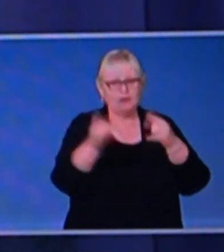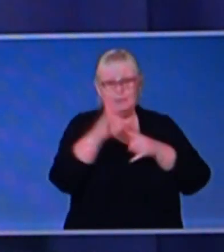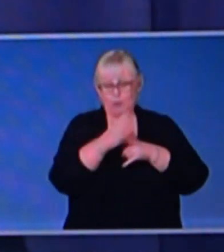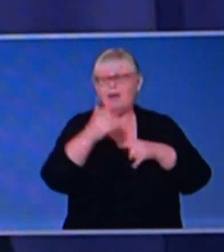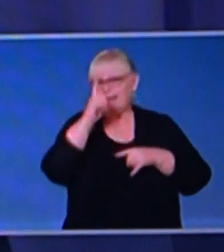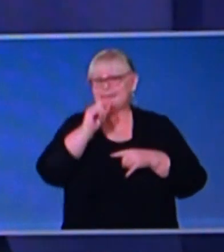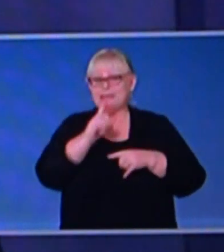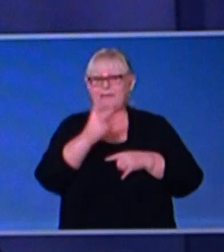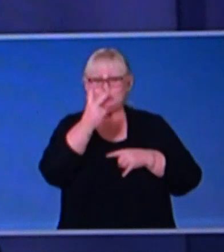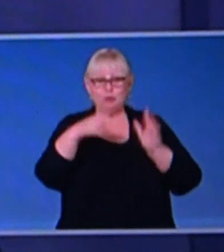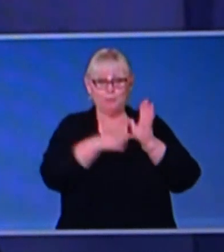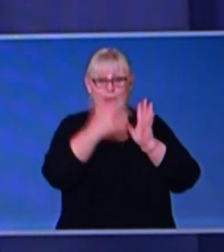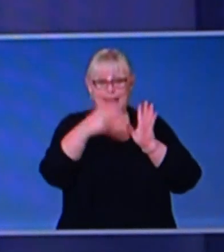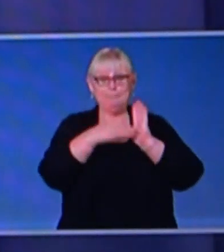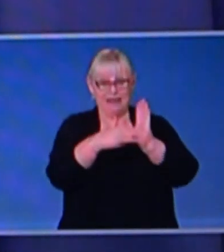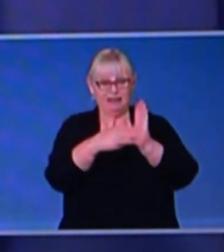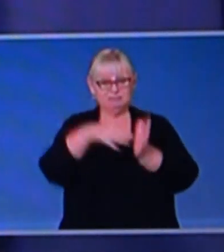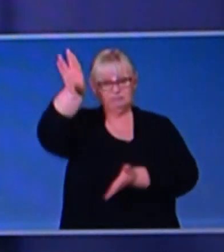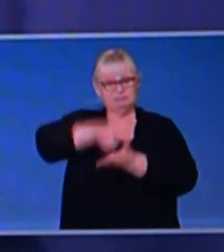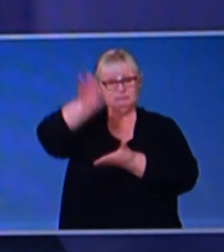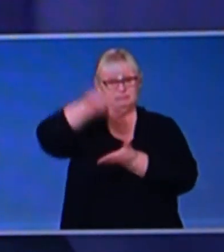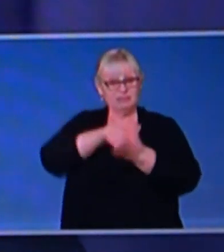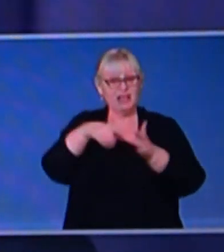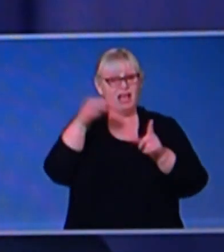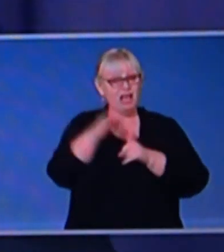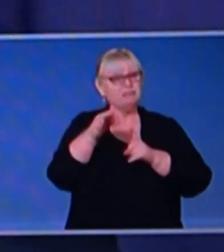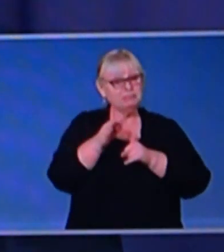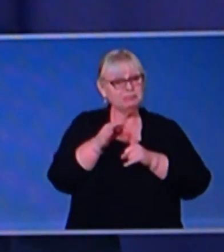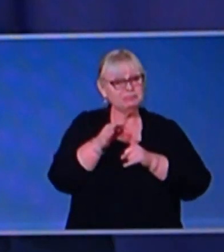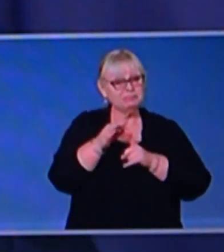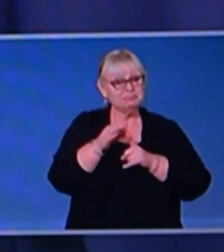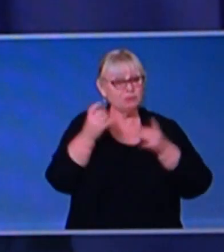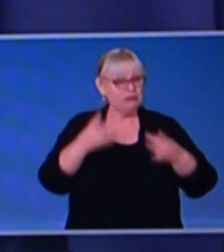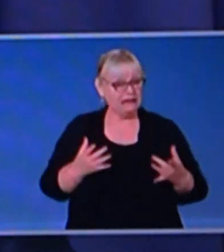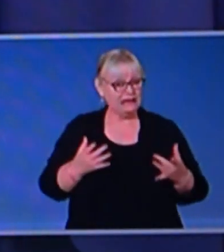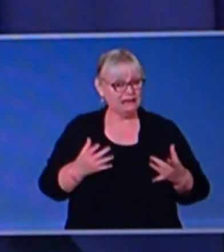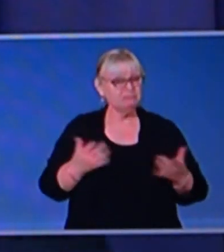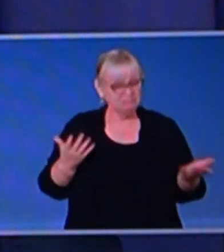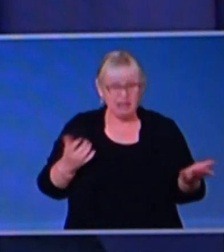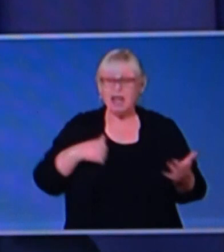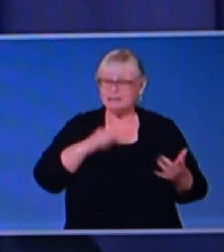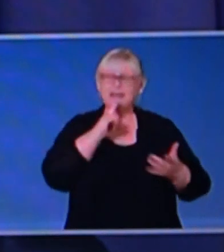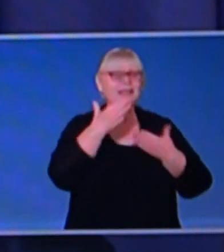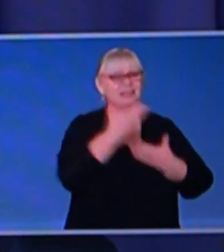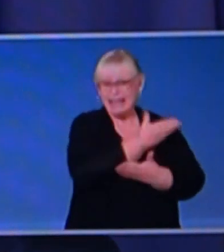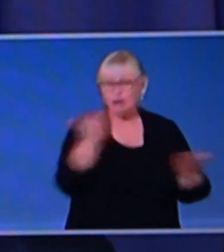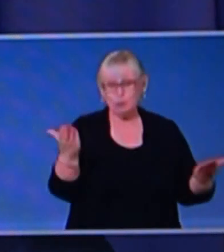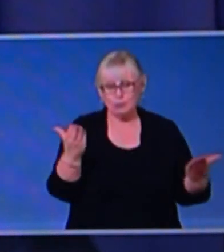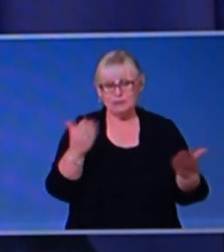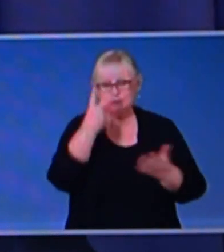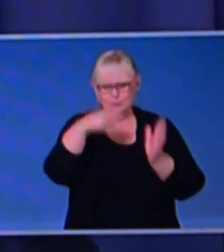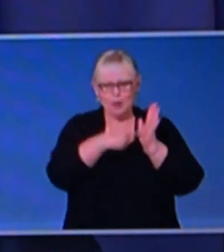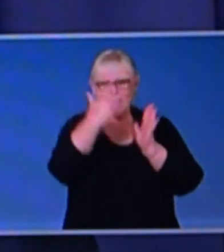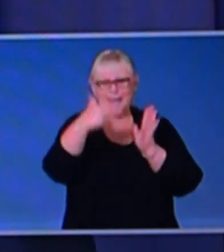report that 2.8 million downloads and registrations have taken place already for the app, and I thank those 2.8 million Australians